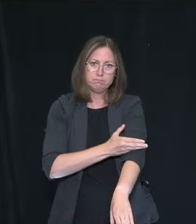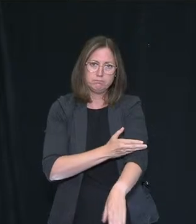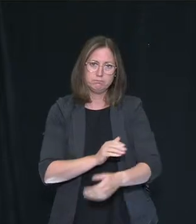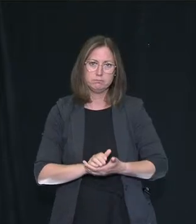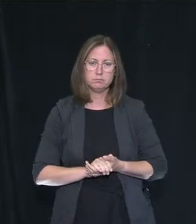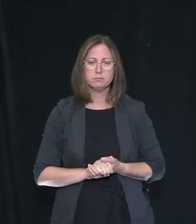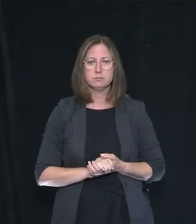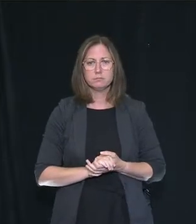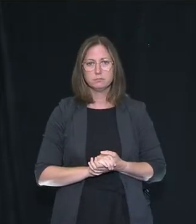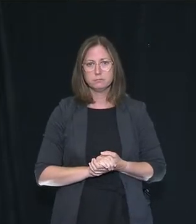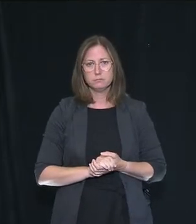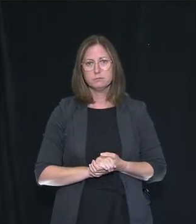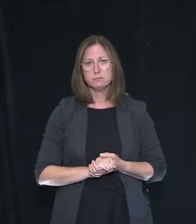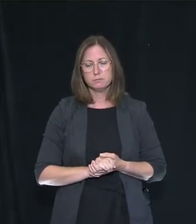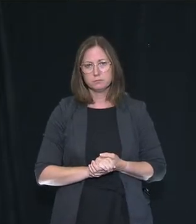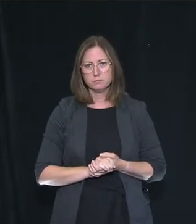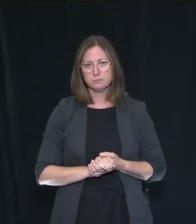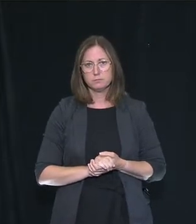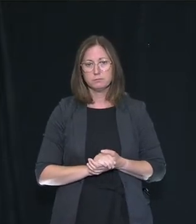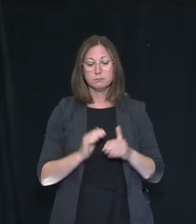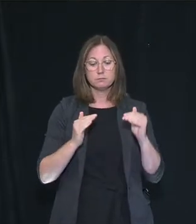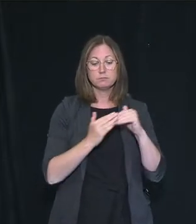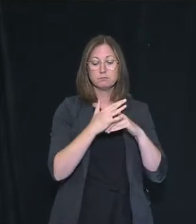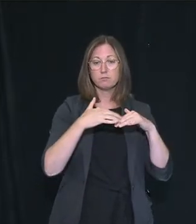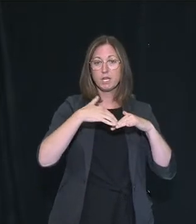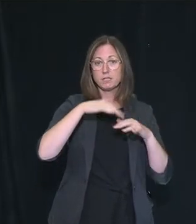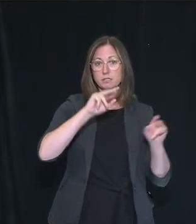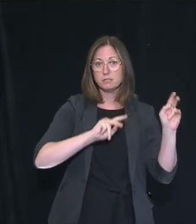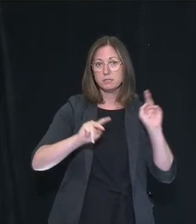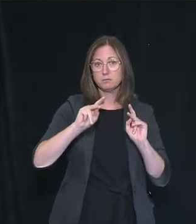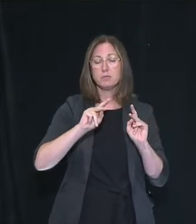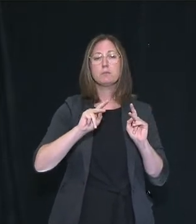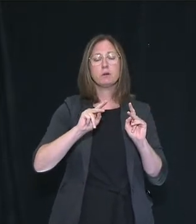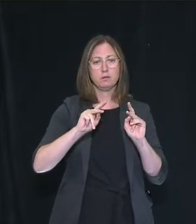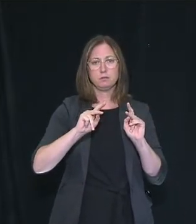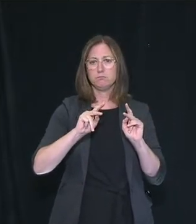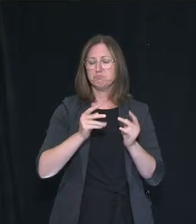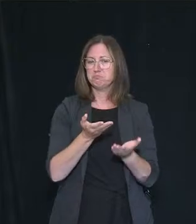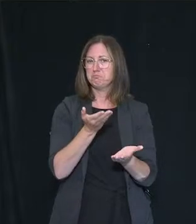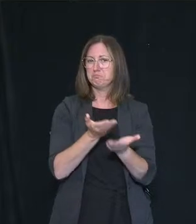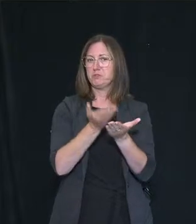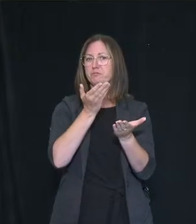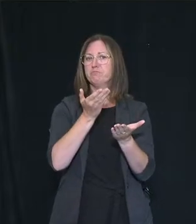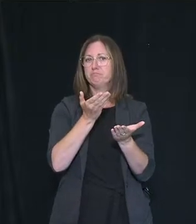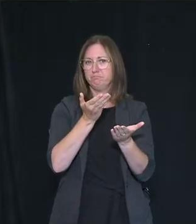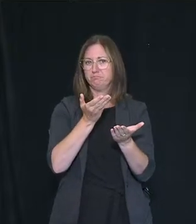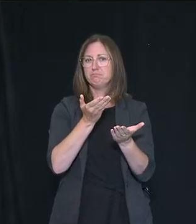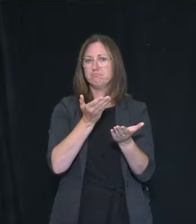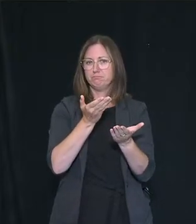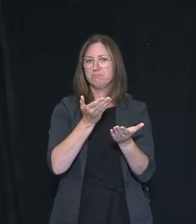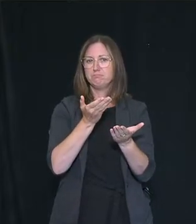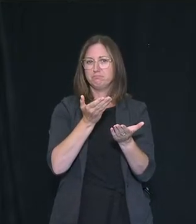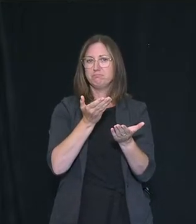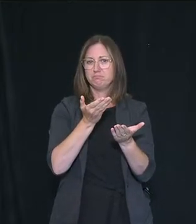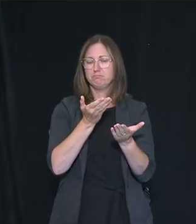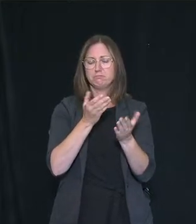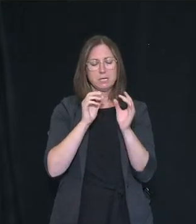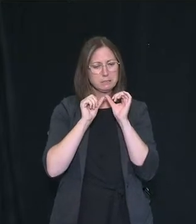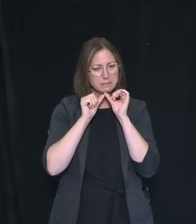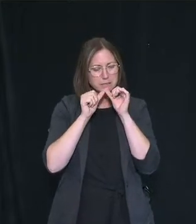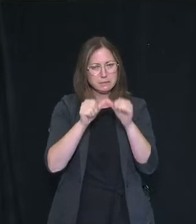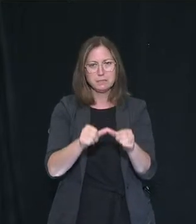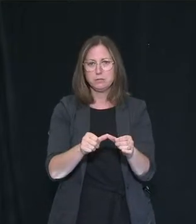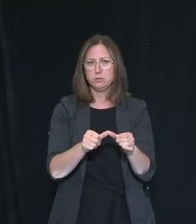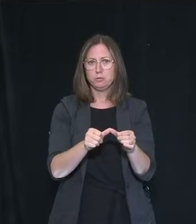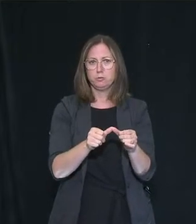Les peuples autochtones, Indigenous peoples showed the world and continue